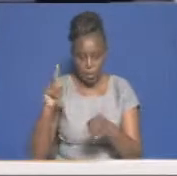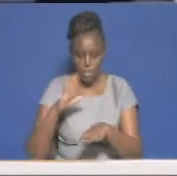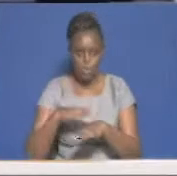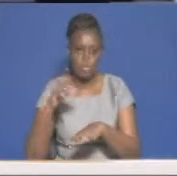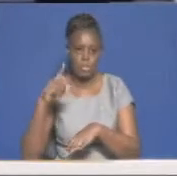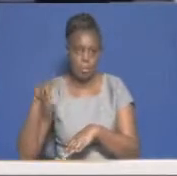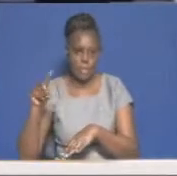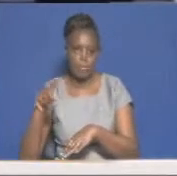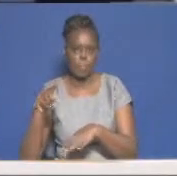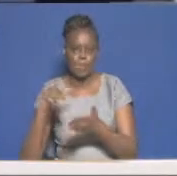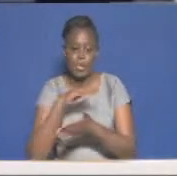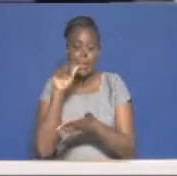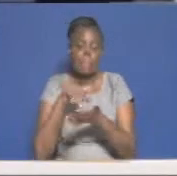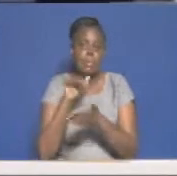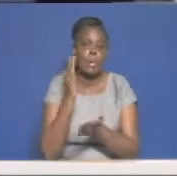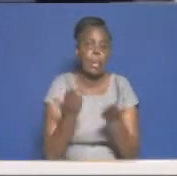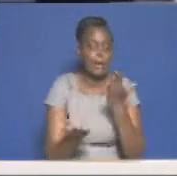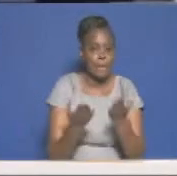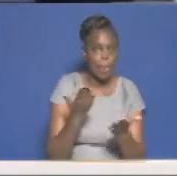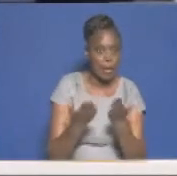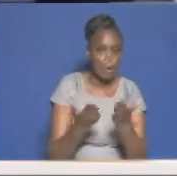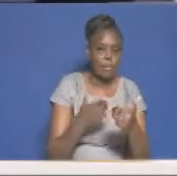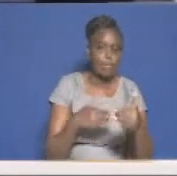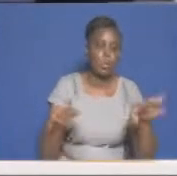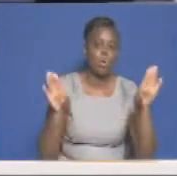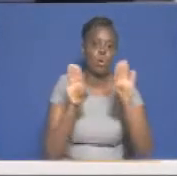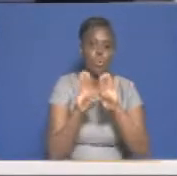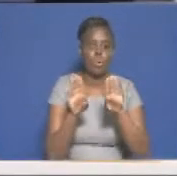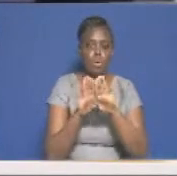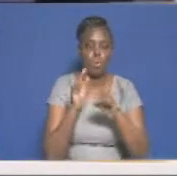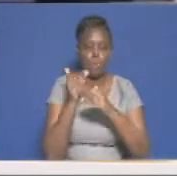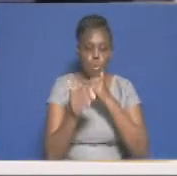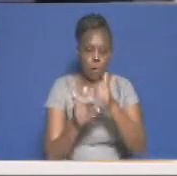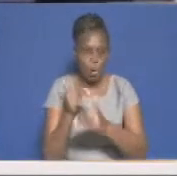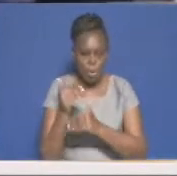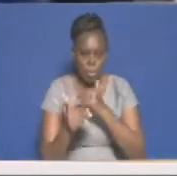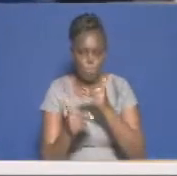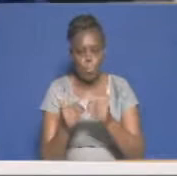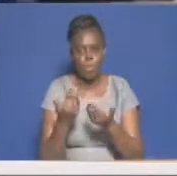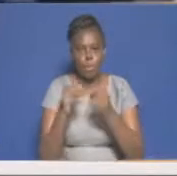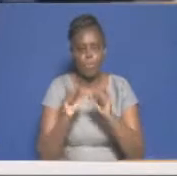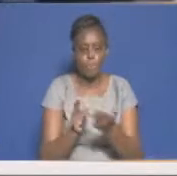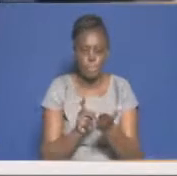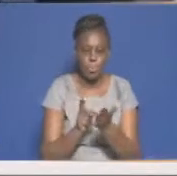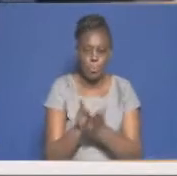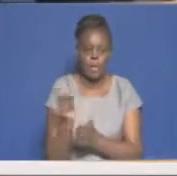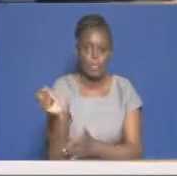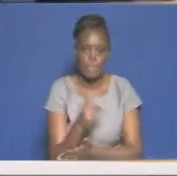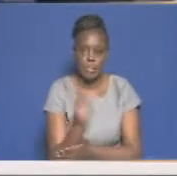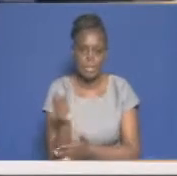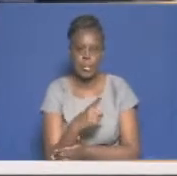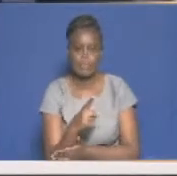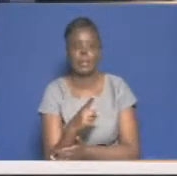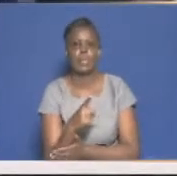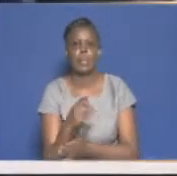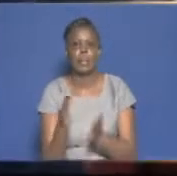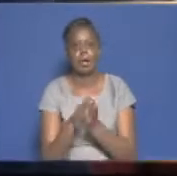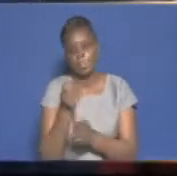the facility to shut down operations owing to its inability to pay salaries and procure essential medical